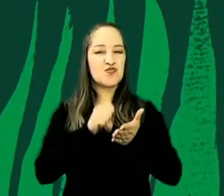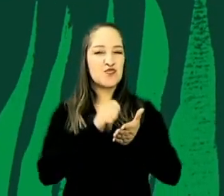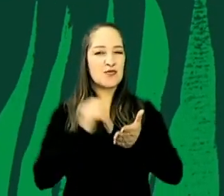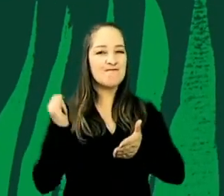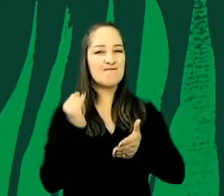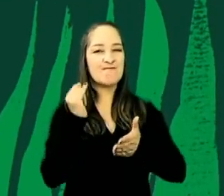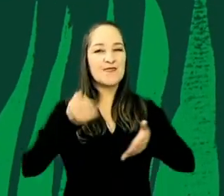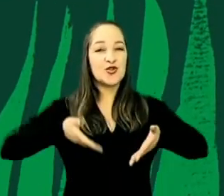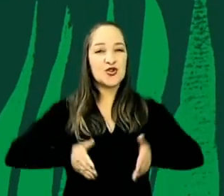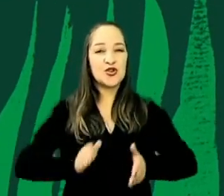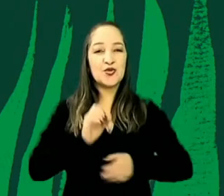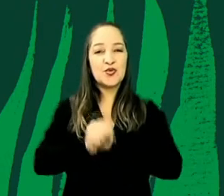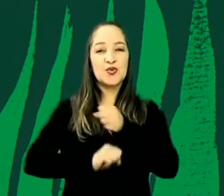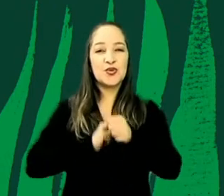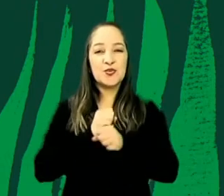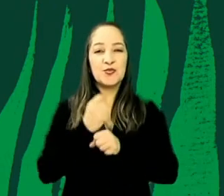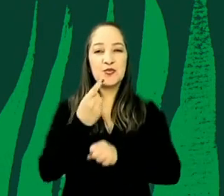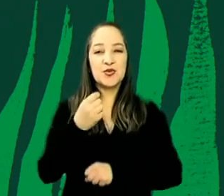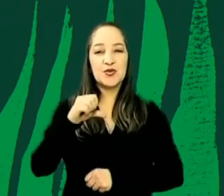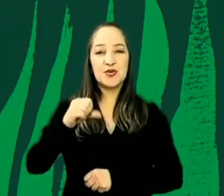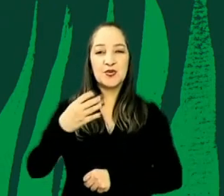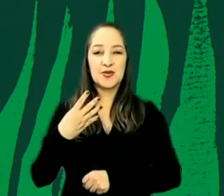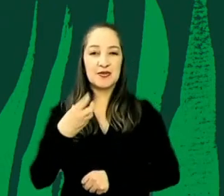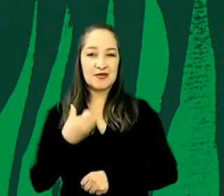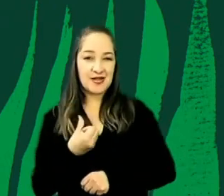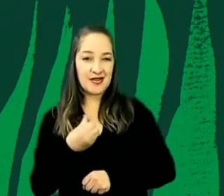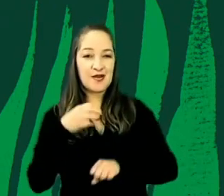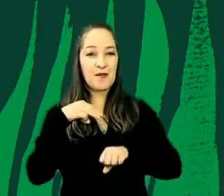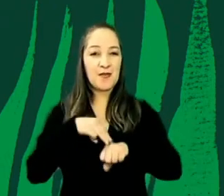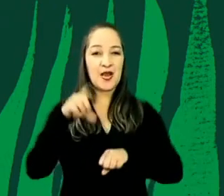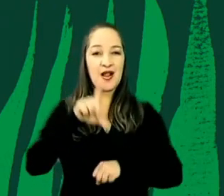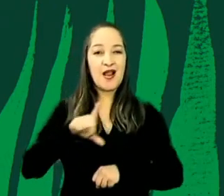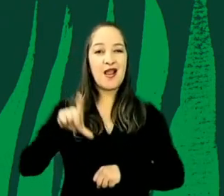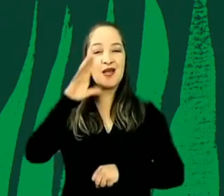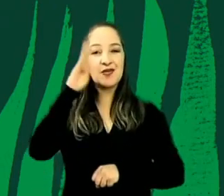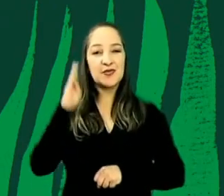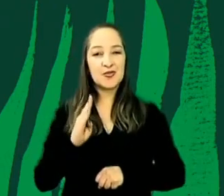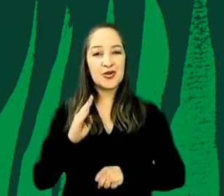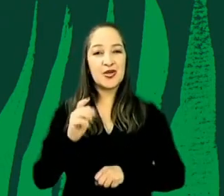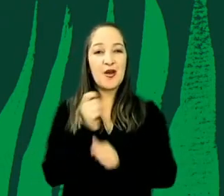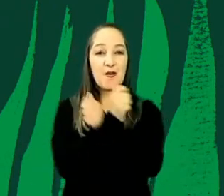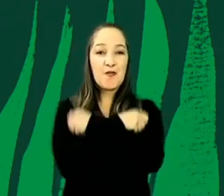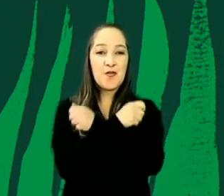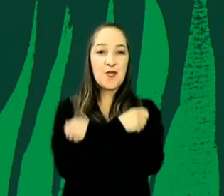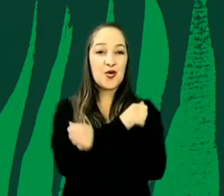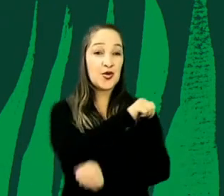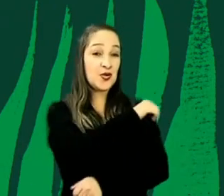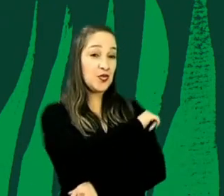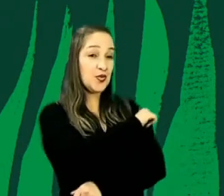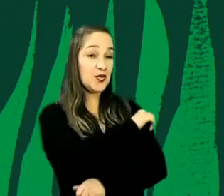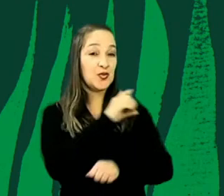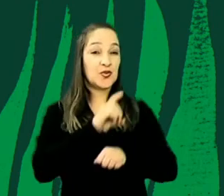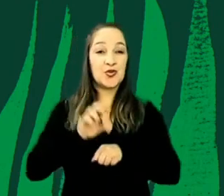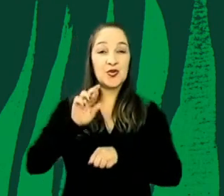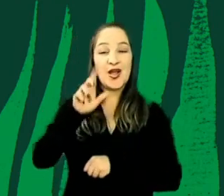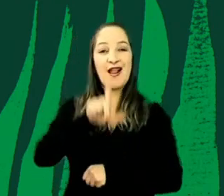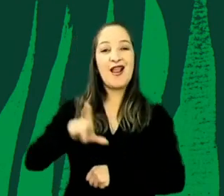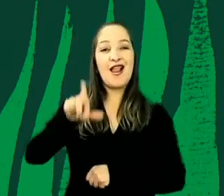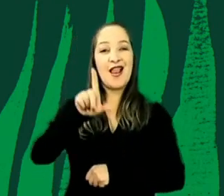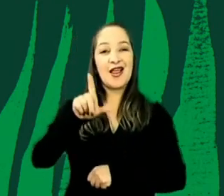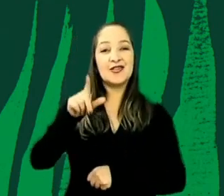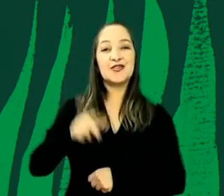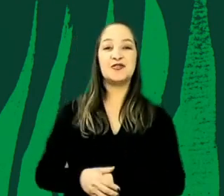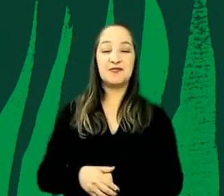writer who was born in 1946. He has a master's in Brazilian literature from the Catholic University and comparative literature from